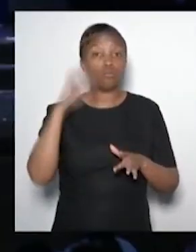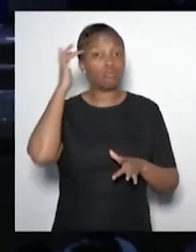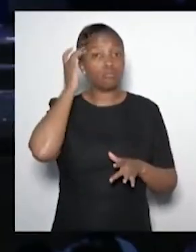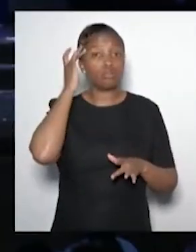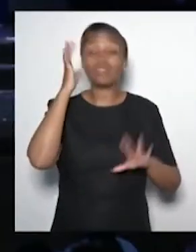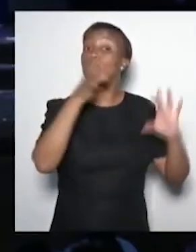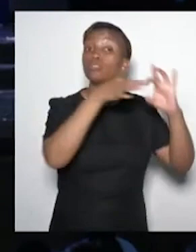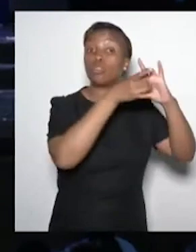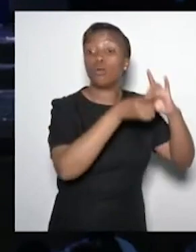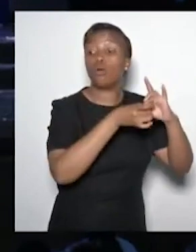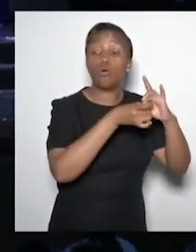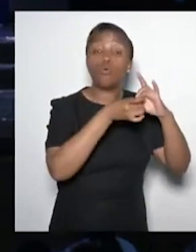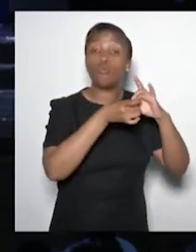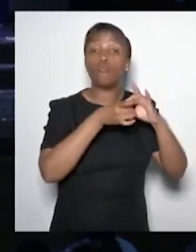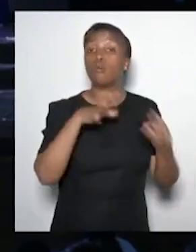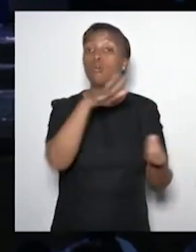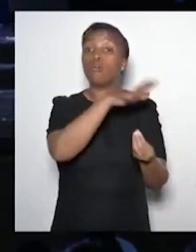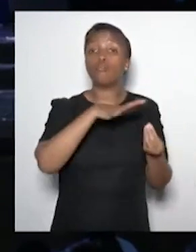the family.